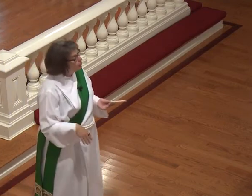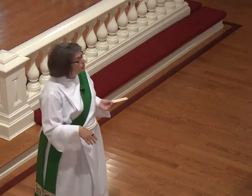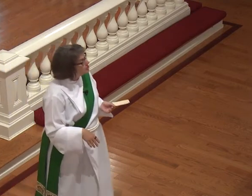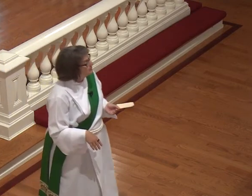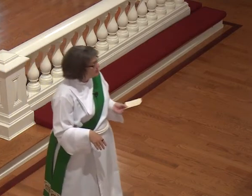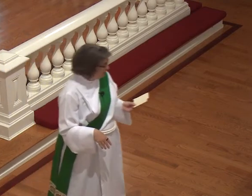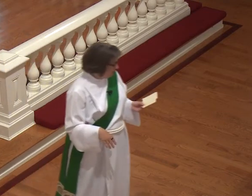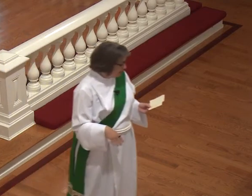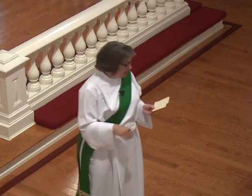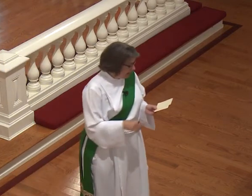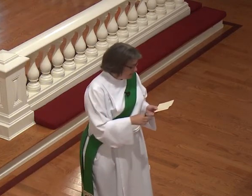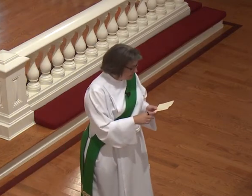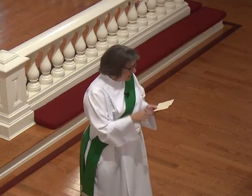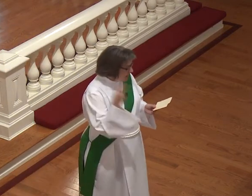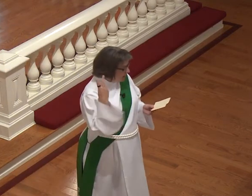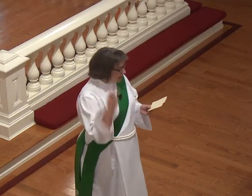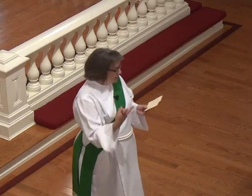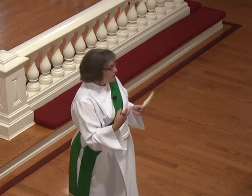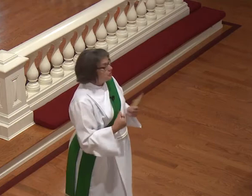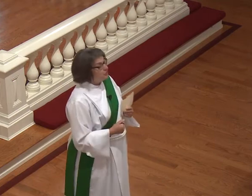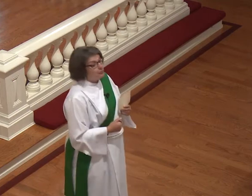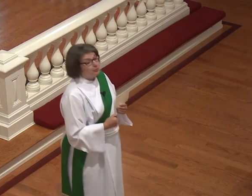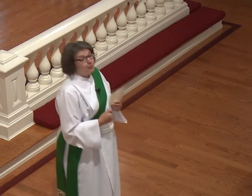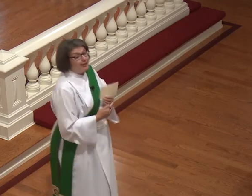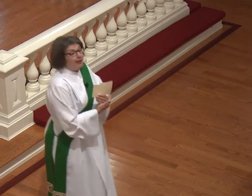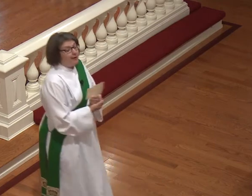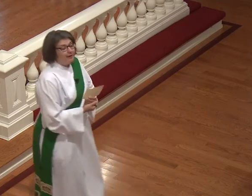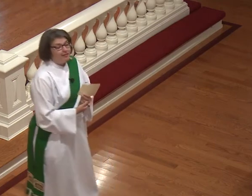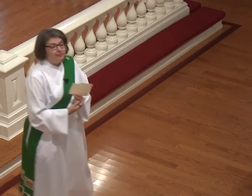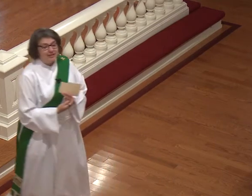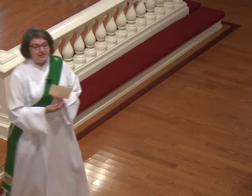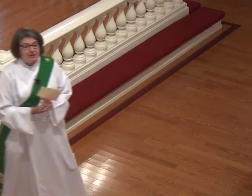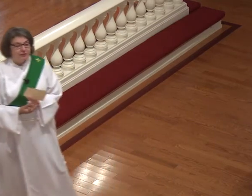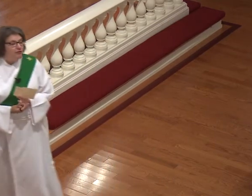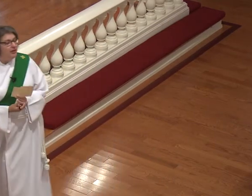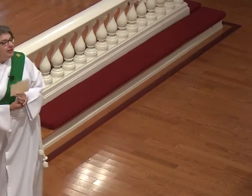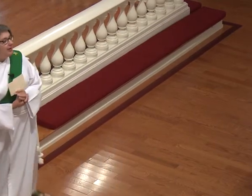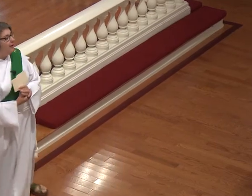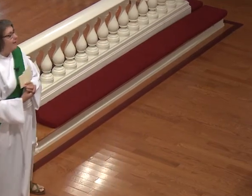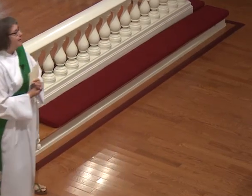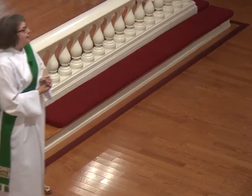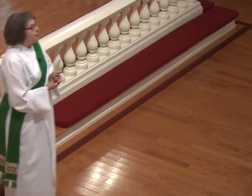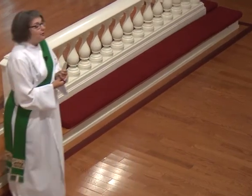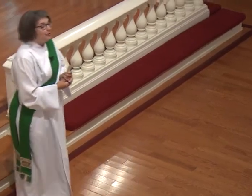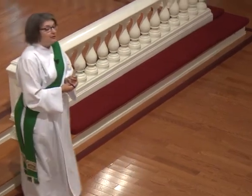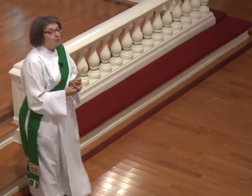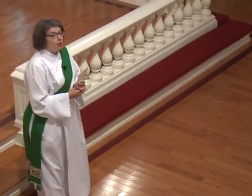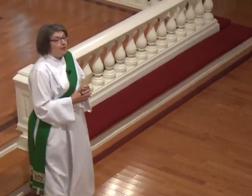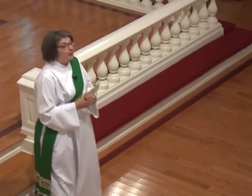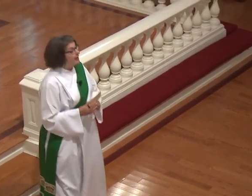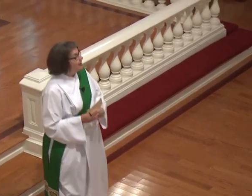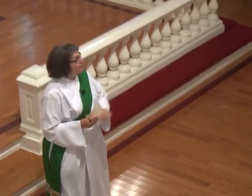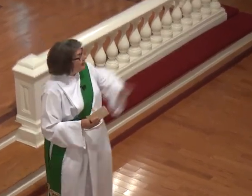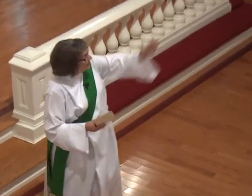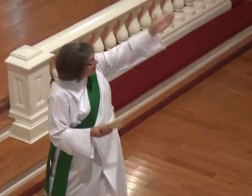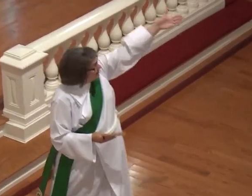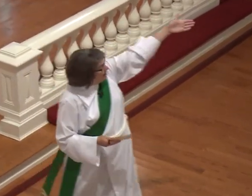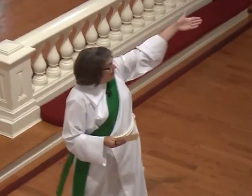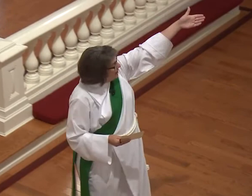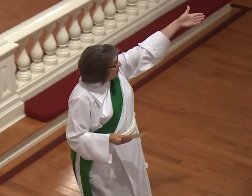prepares you for worship. It's a fun time. Number two, we are in the midst of feeding our neighborhood with Courtyard